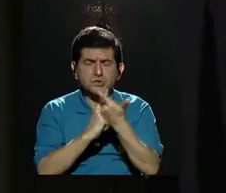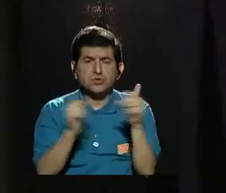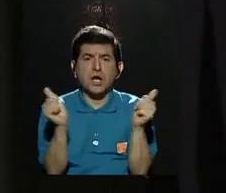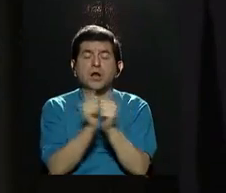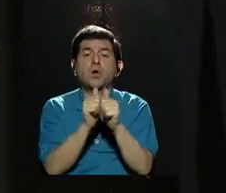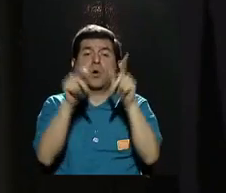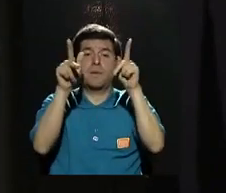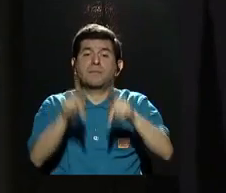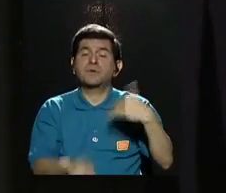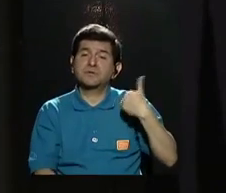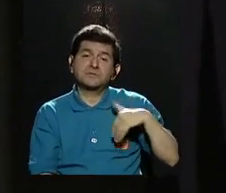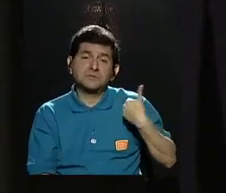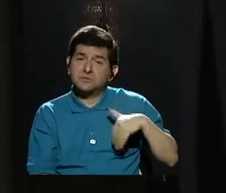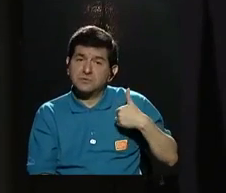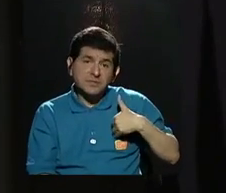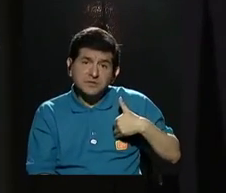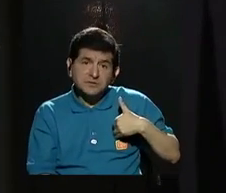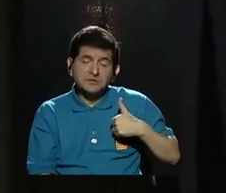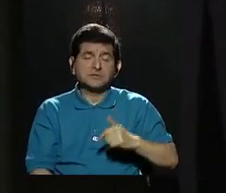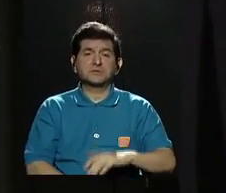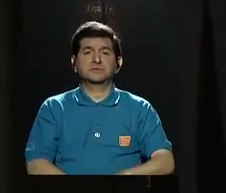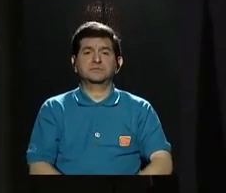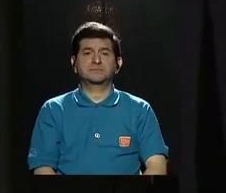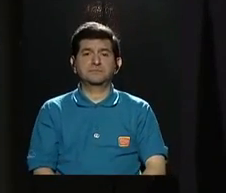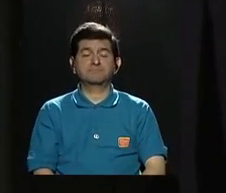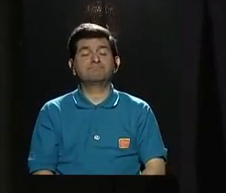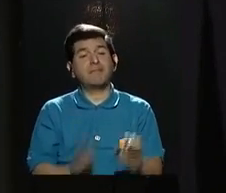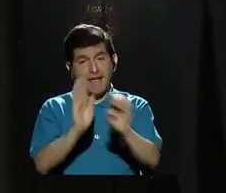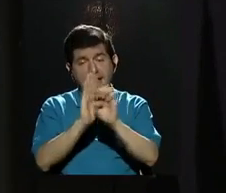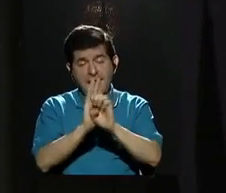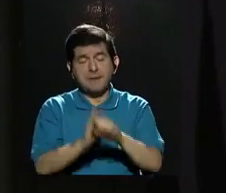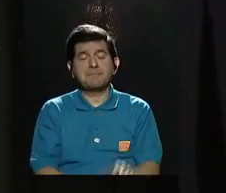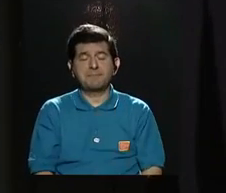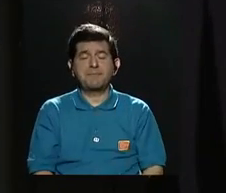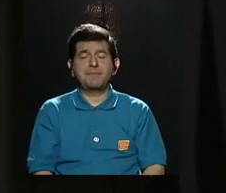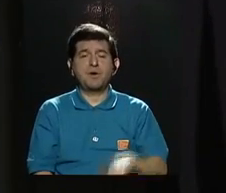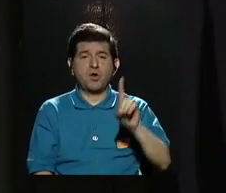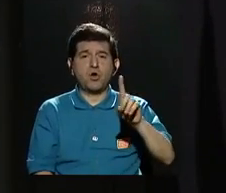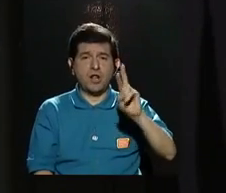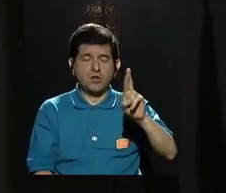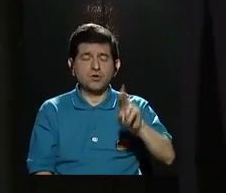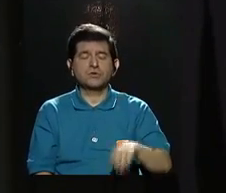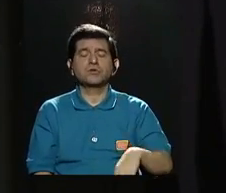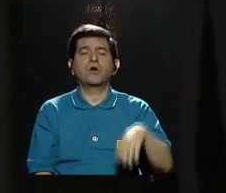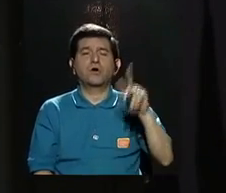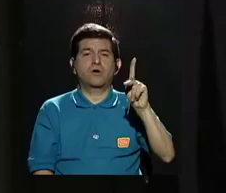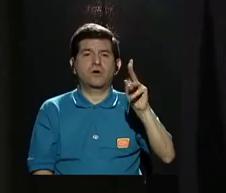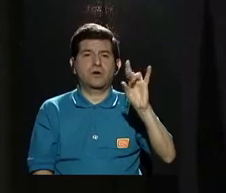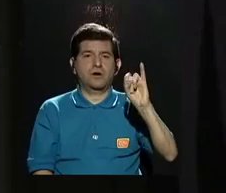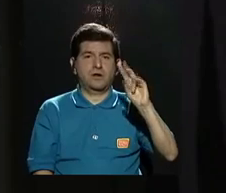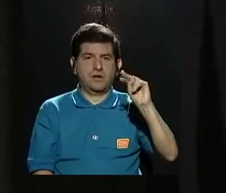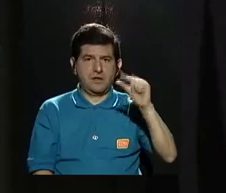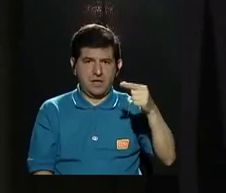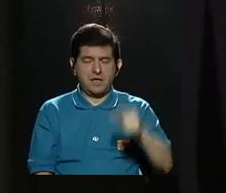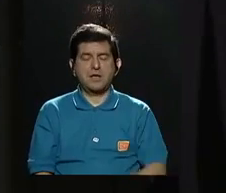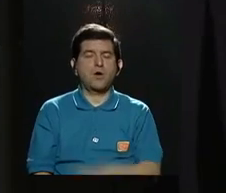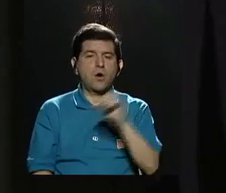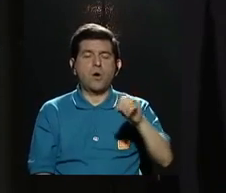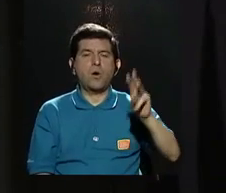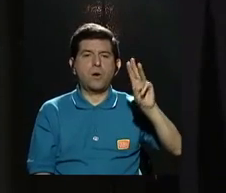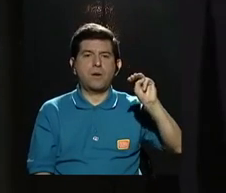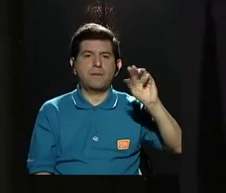figures, like Dr. King, Malcolm X, Huey Newton of the Black Panther